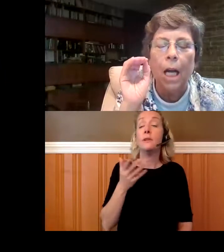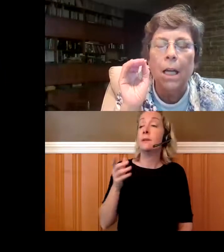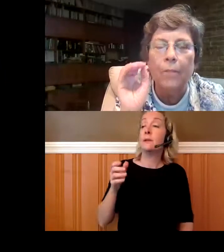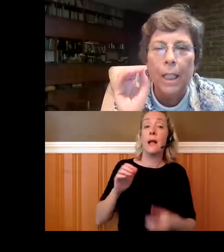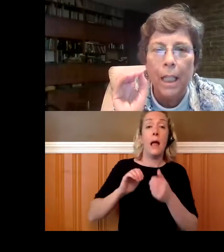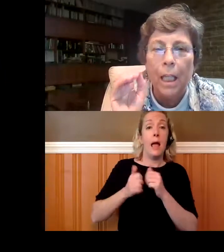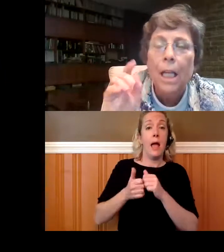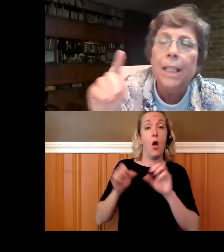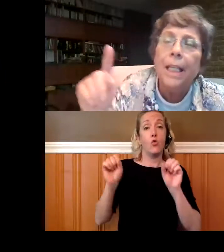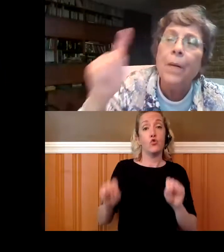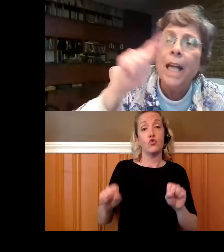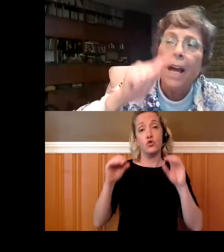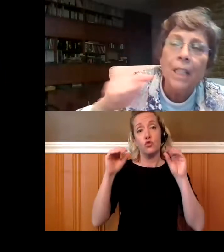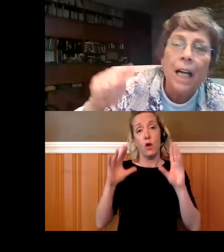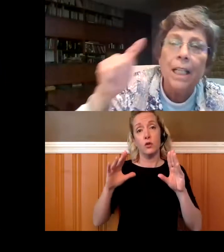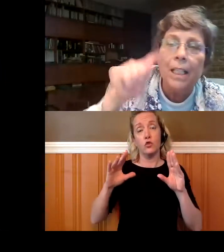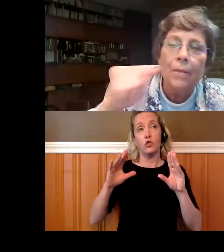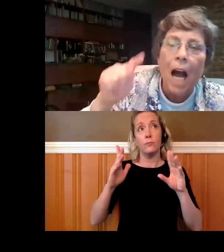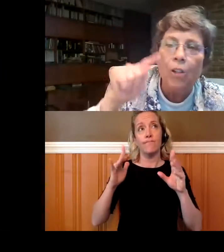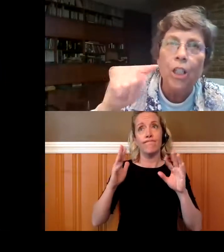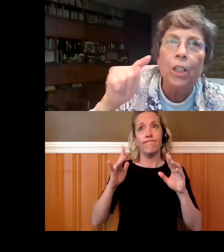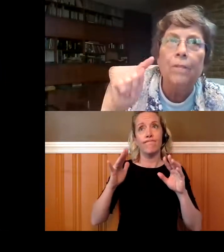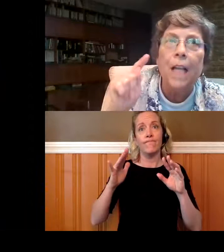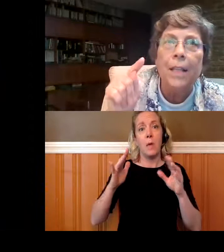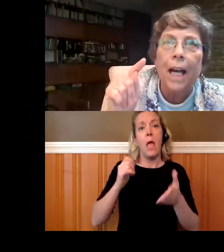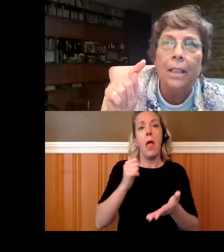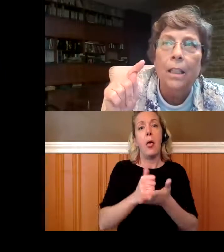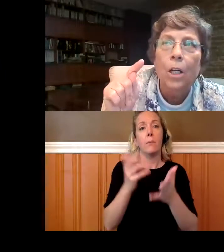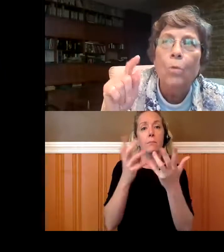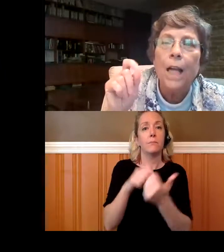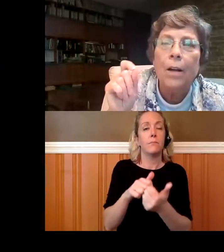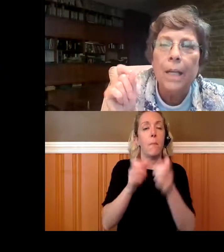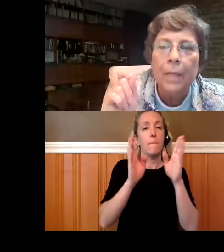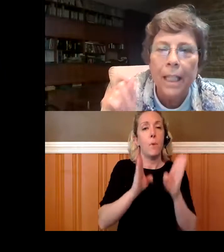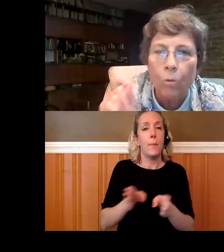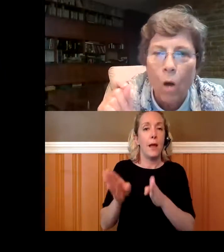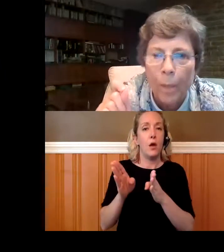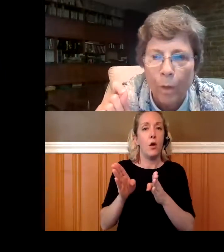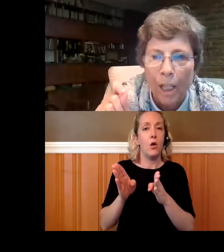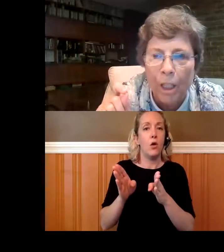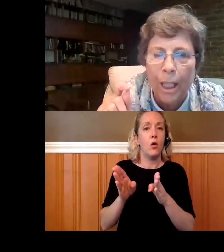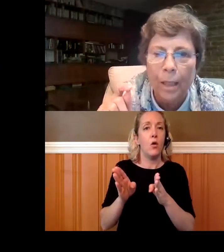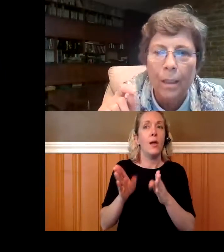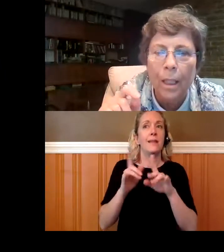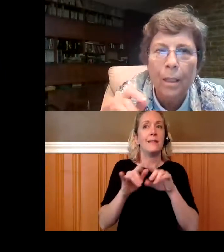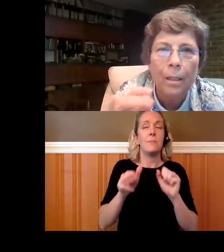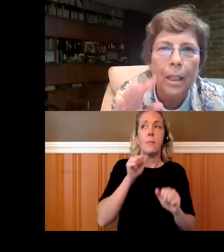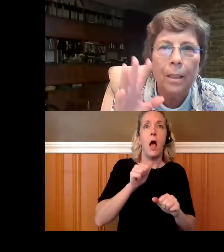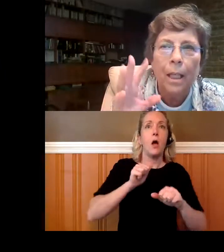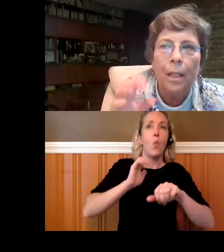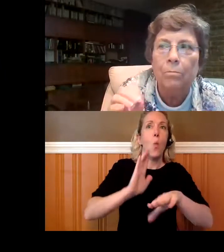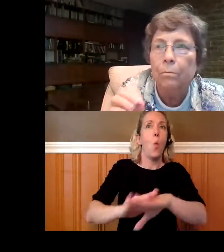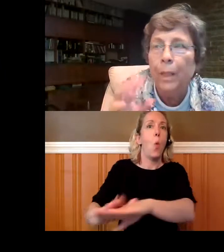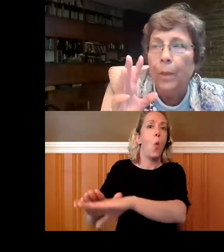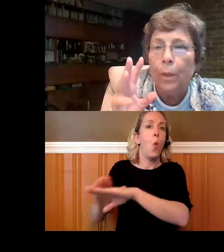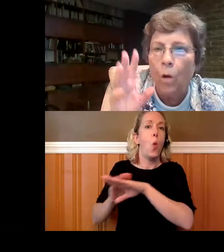done that without him getting the wrong impression that people at Walmart or wherever you were all know what